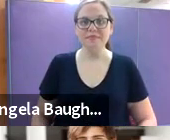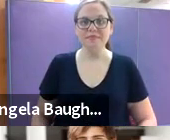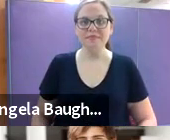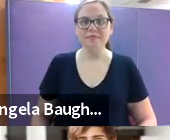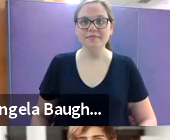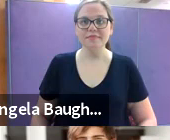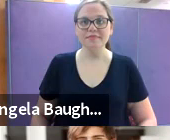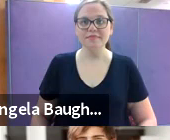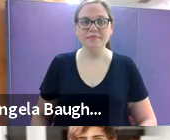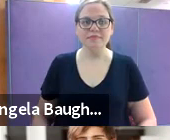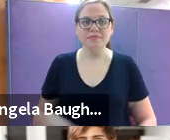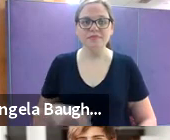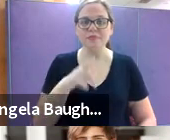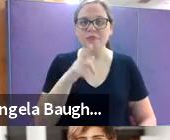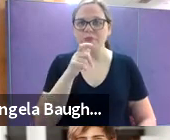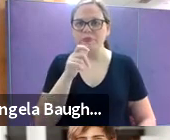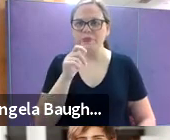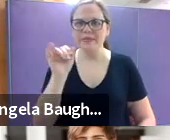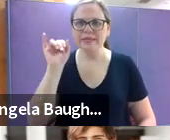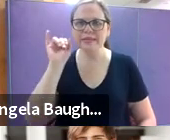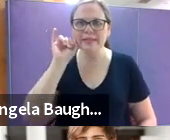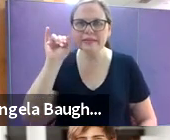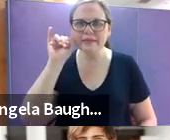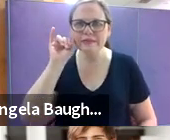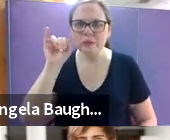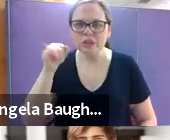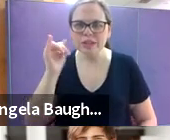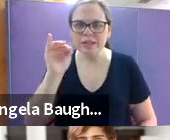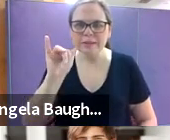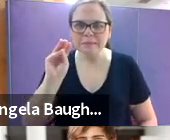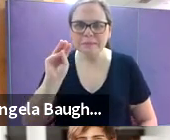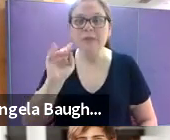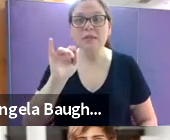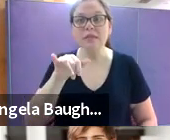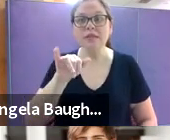Okay, who is iPhone Jim? Oh, is that Jim?